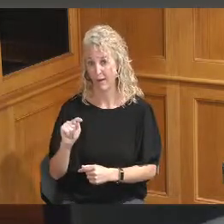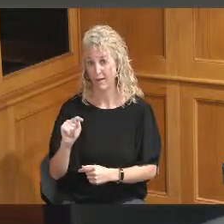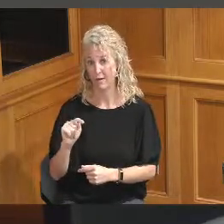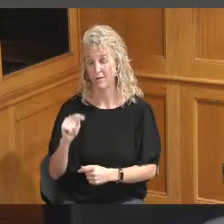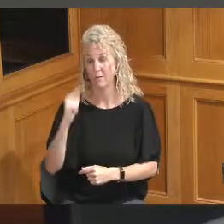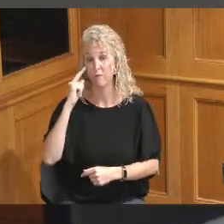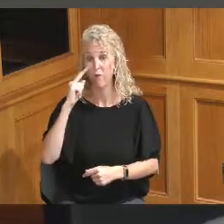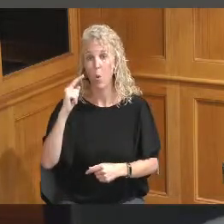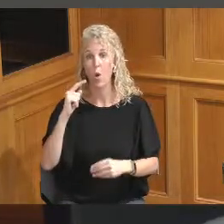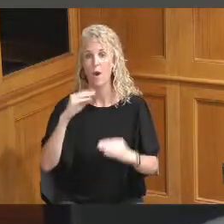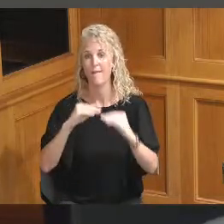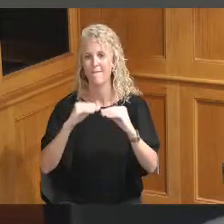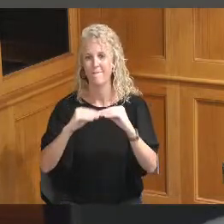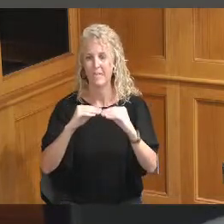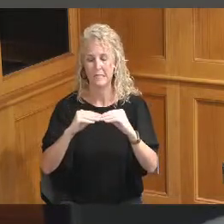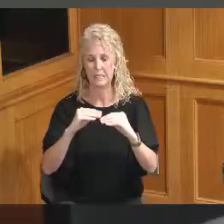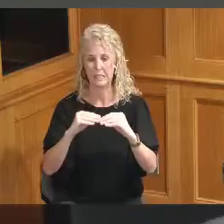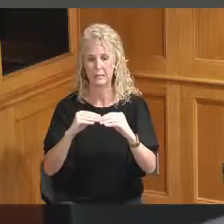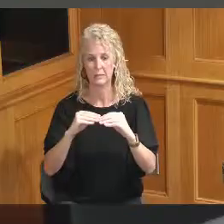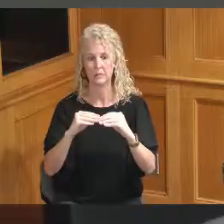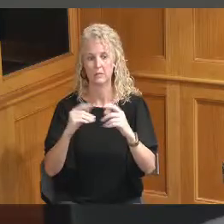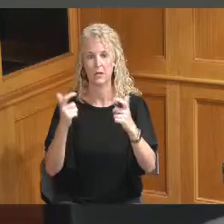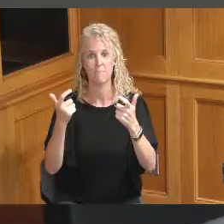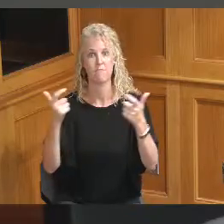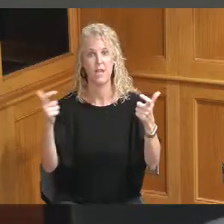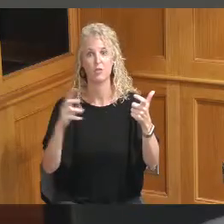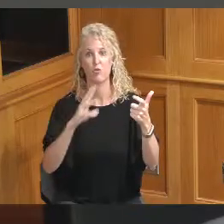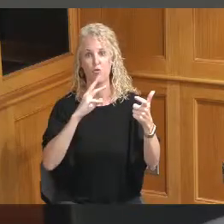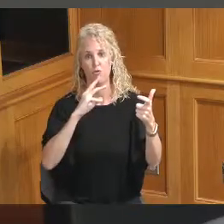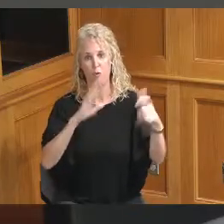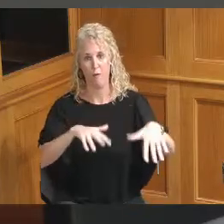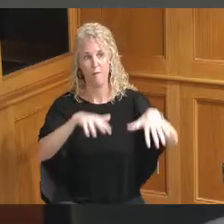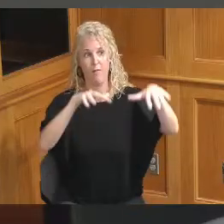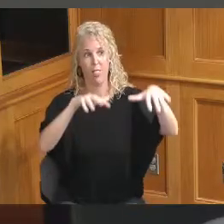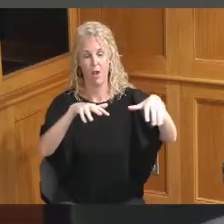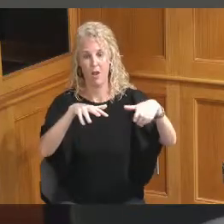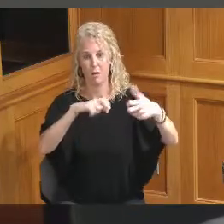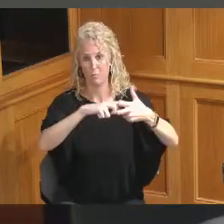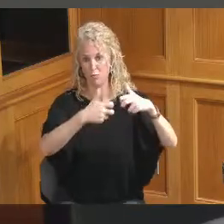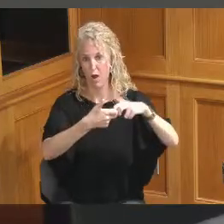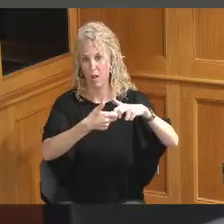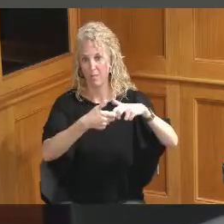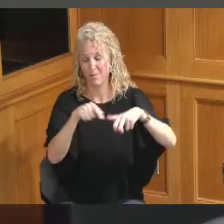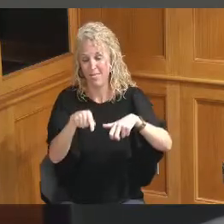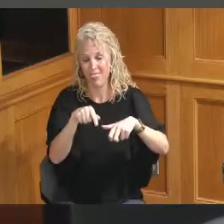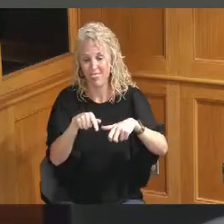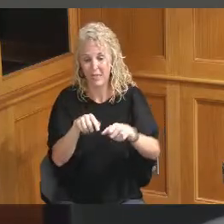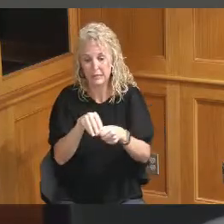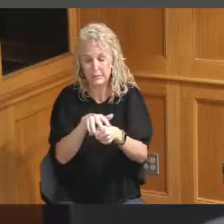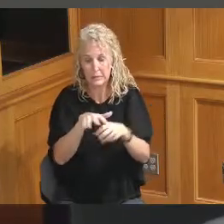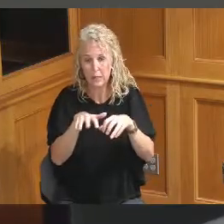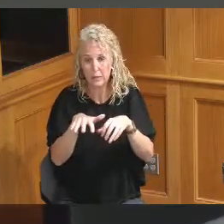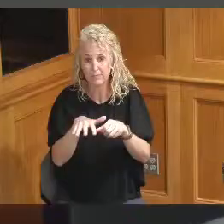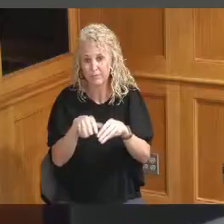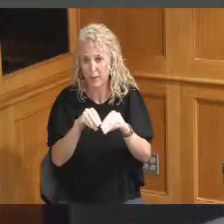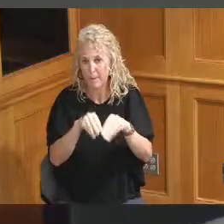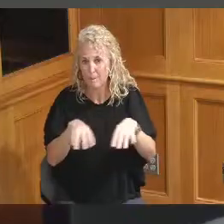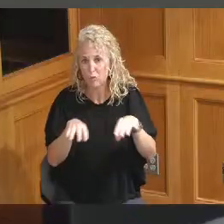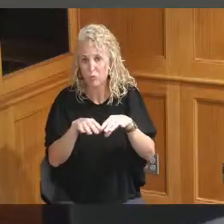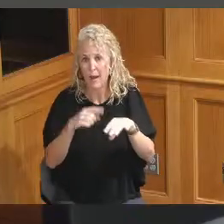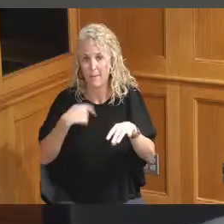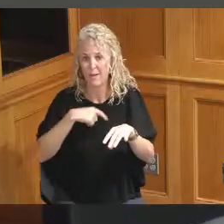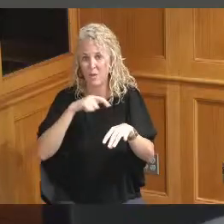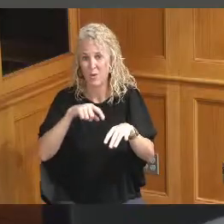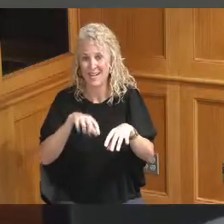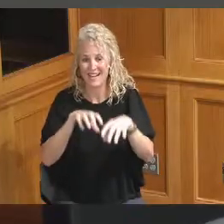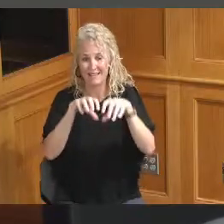to remedy a major high-risk flooding issue out in Norwood. This is an easement necessary to contribute to and assist with